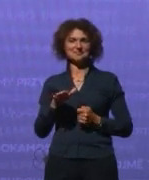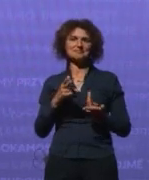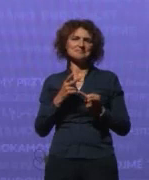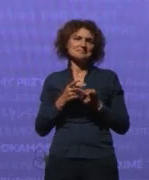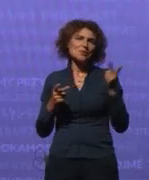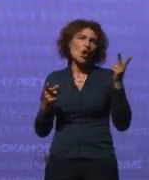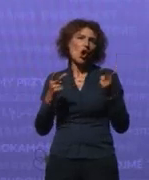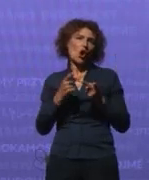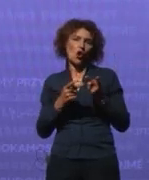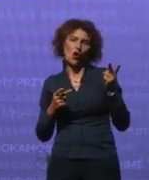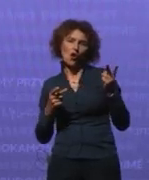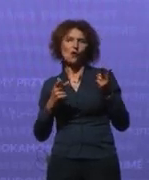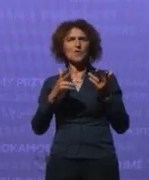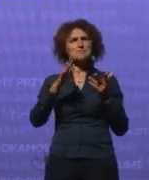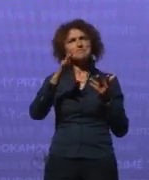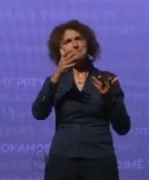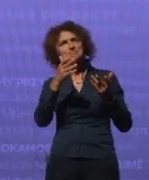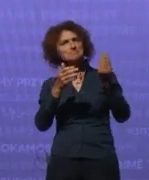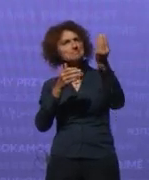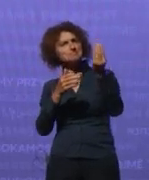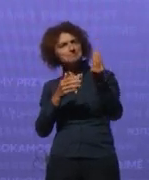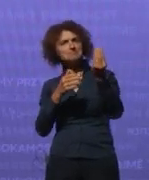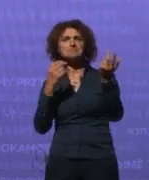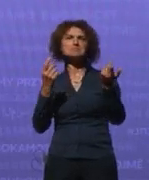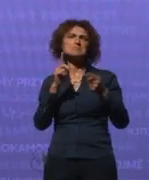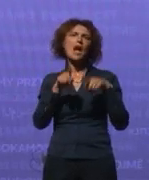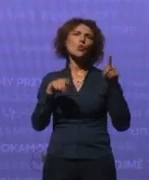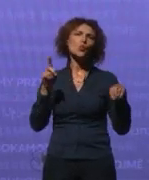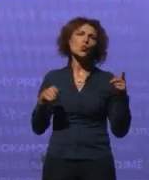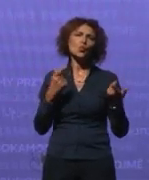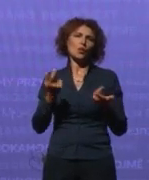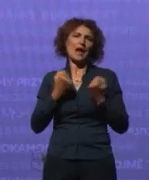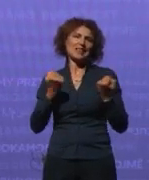daily activities of being in, for example,